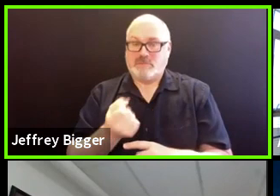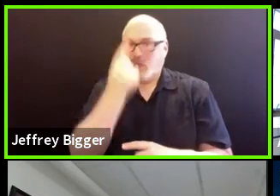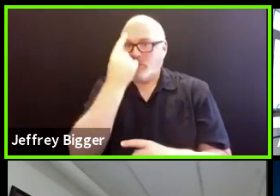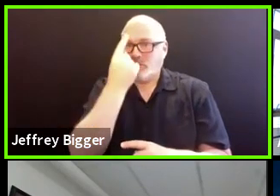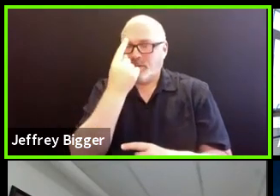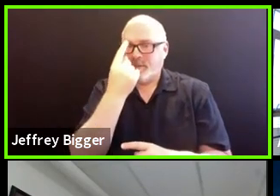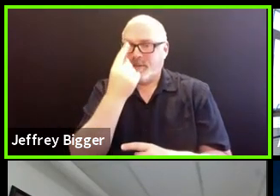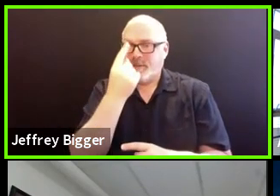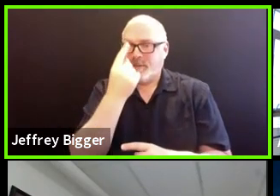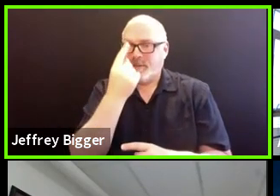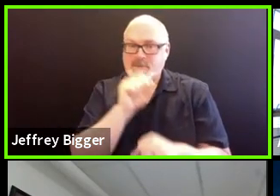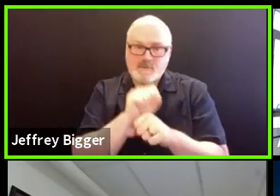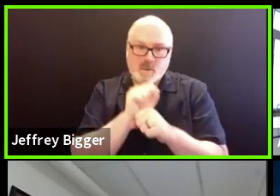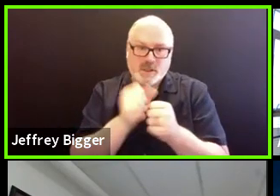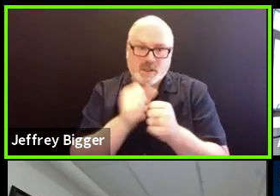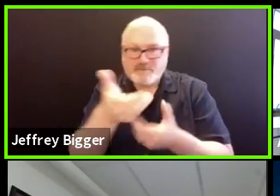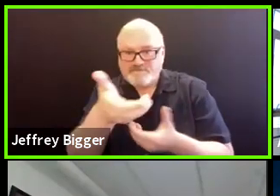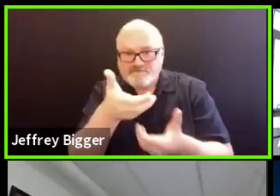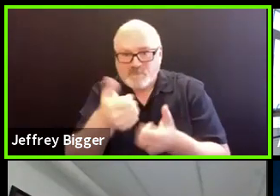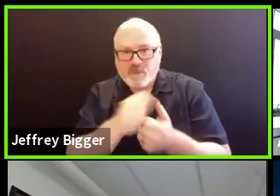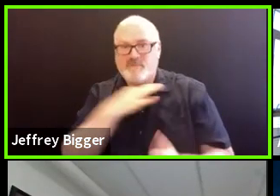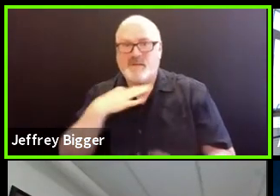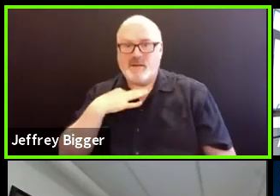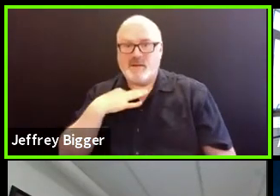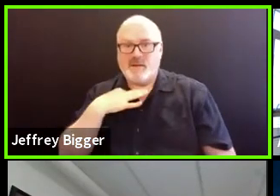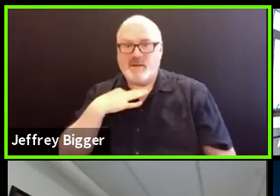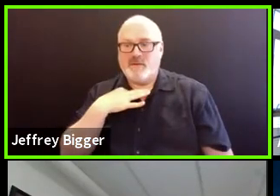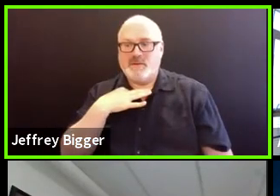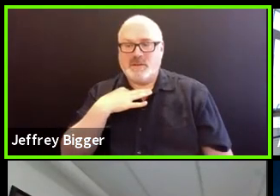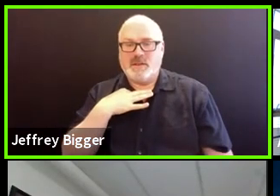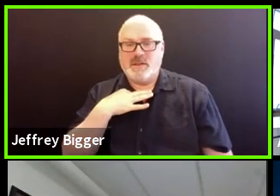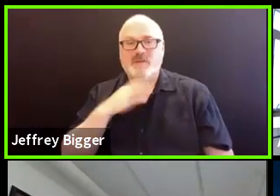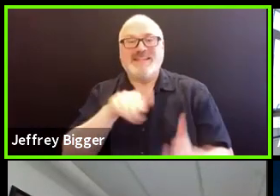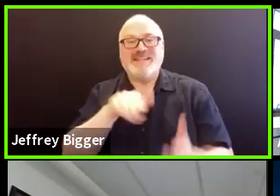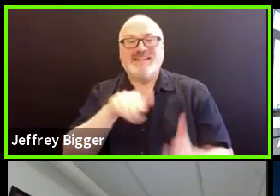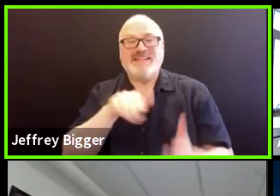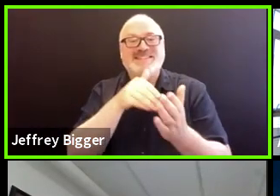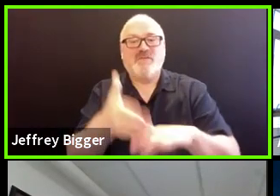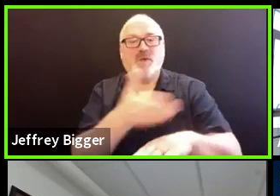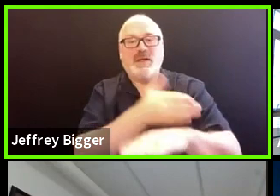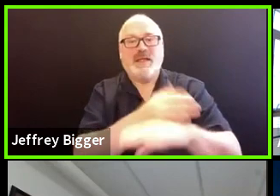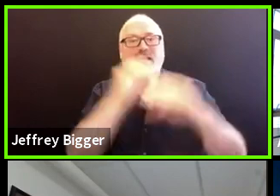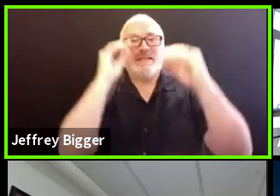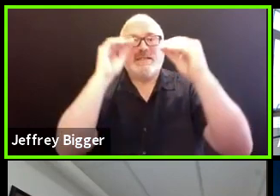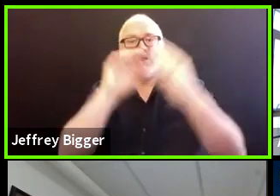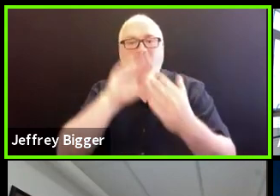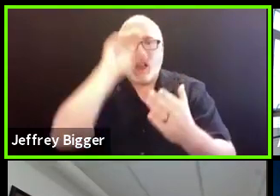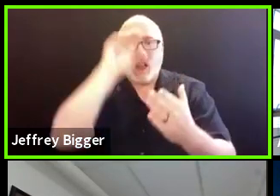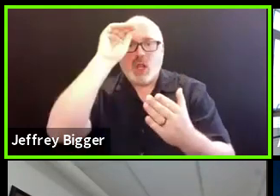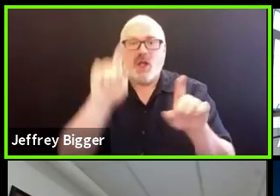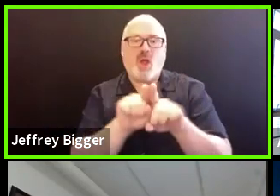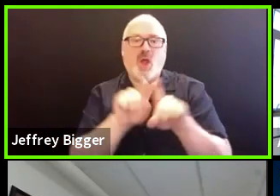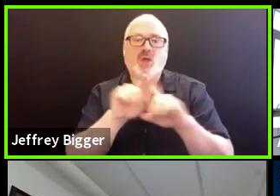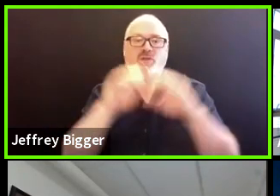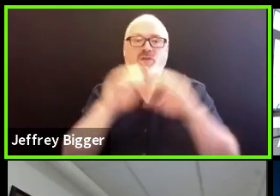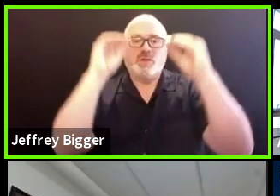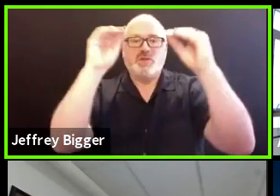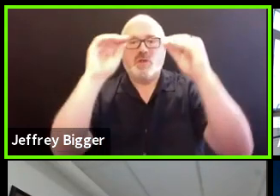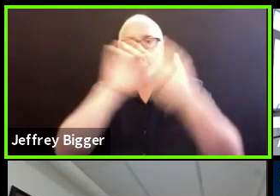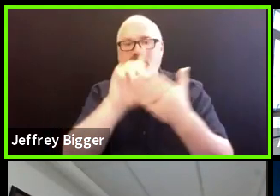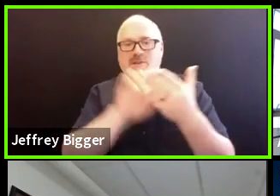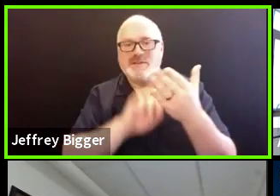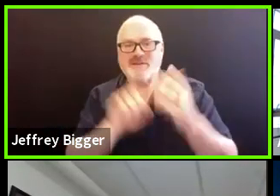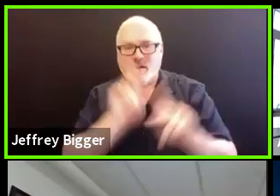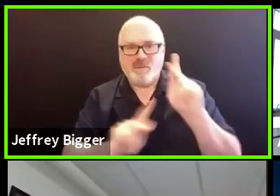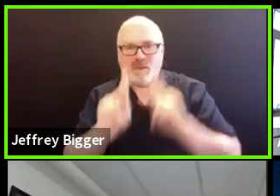the faculty. We have the Center for Enhanced Teaching and Learning, as well as our instructional design folks who are there to